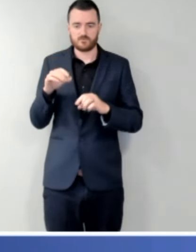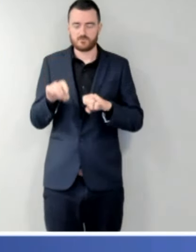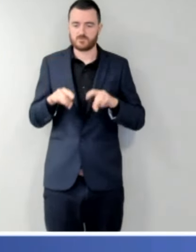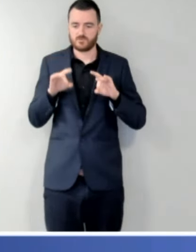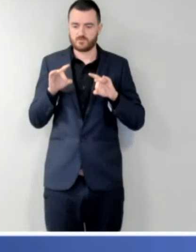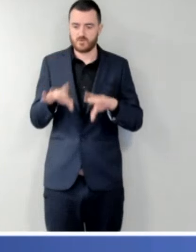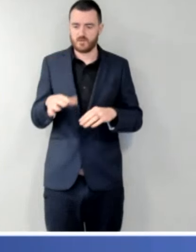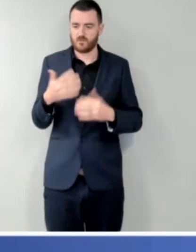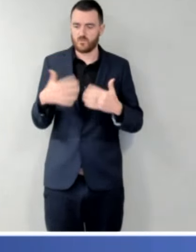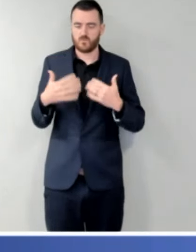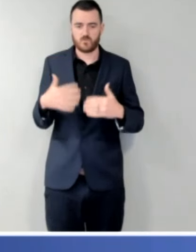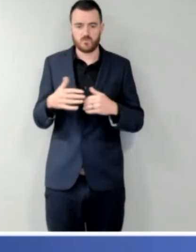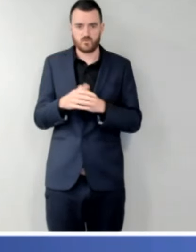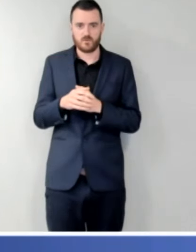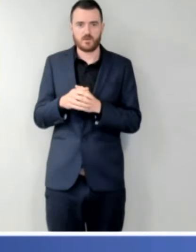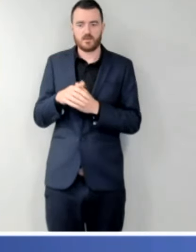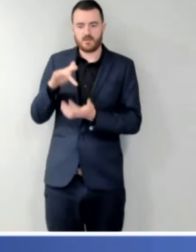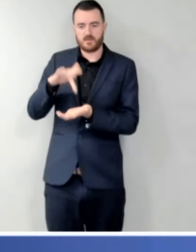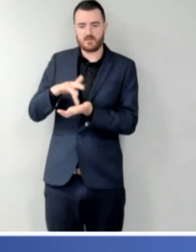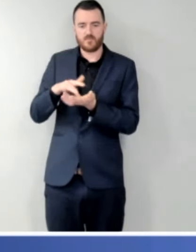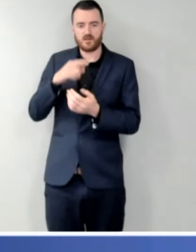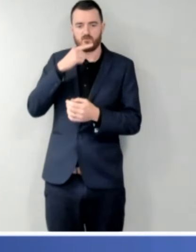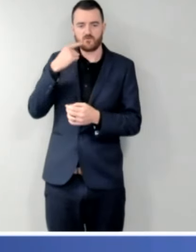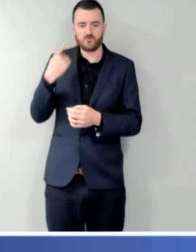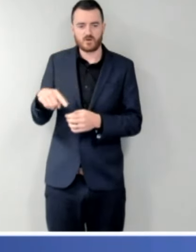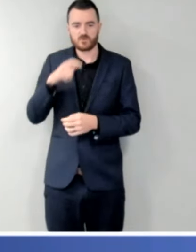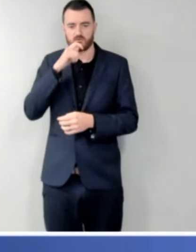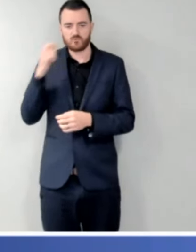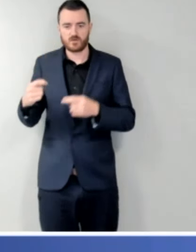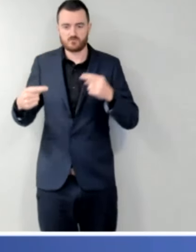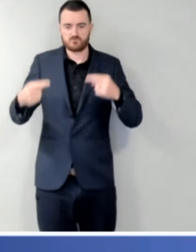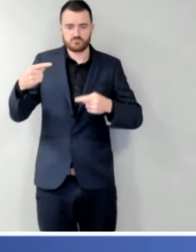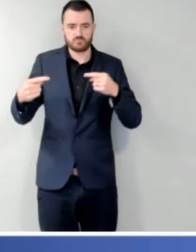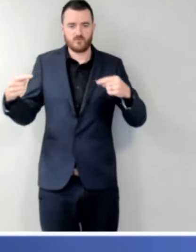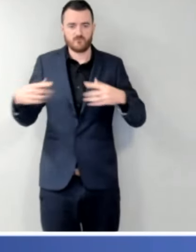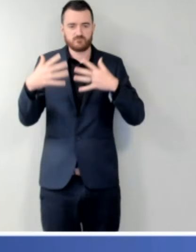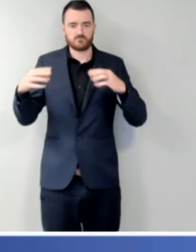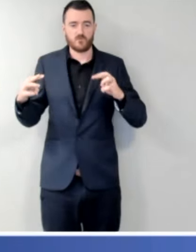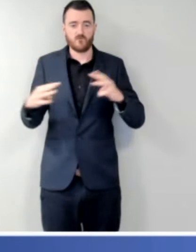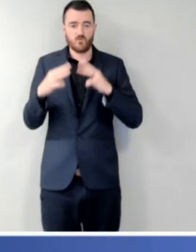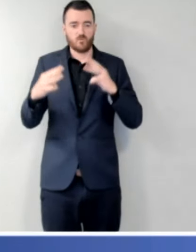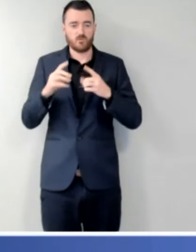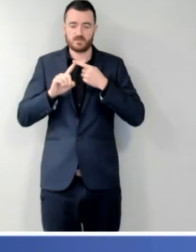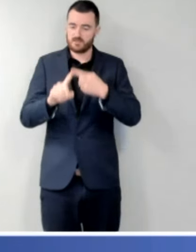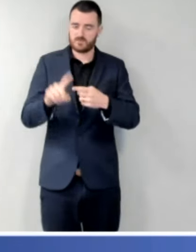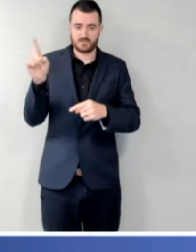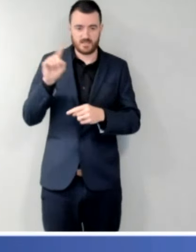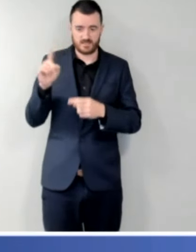fulcrum of the Russian-Ukraine conflict that continues to this day with such